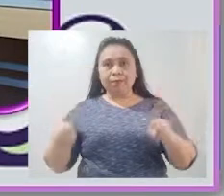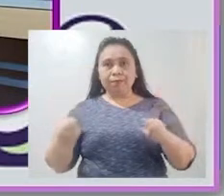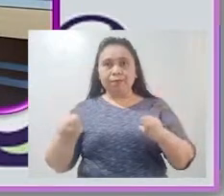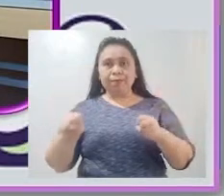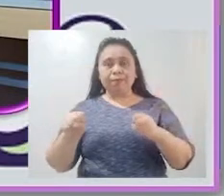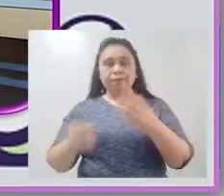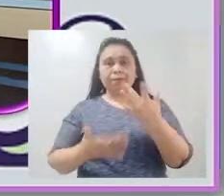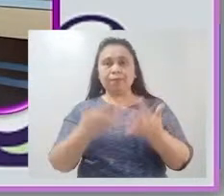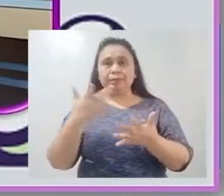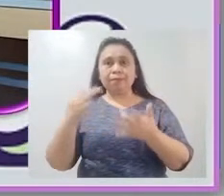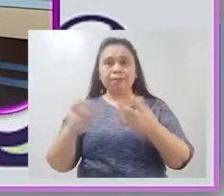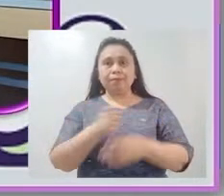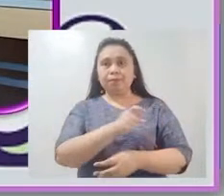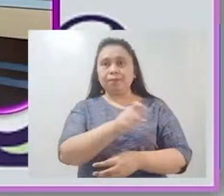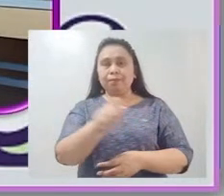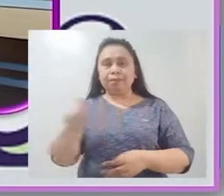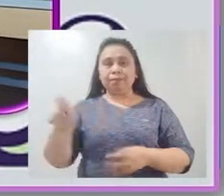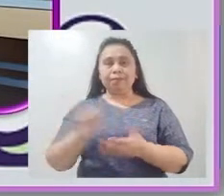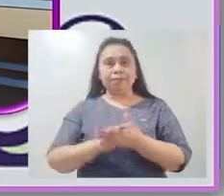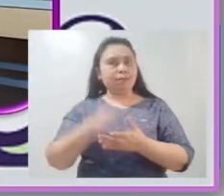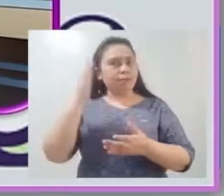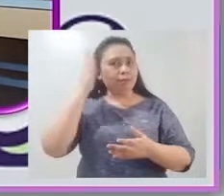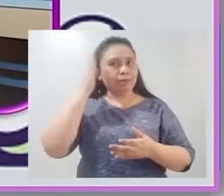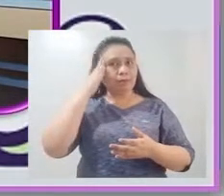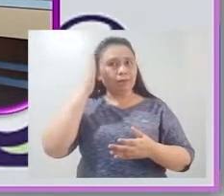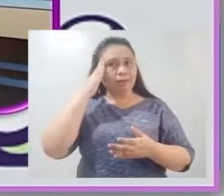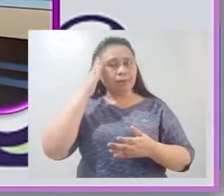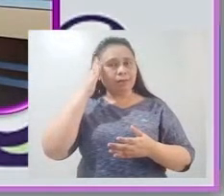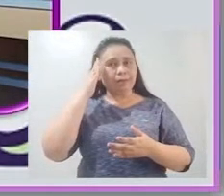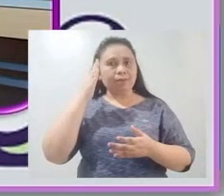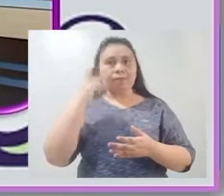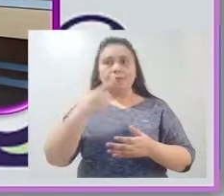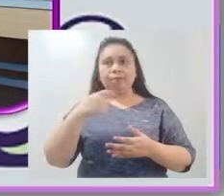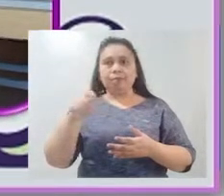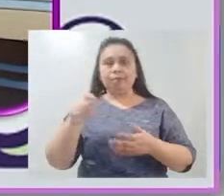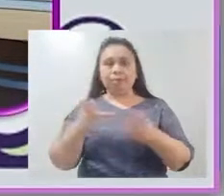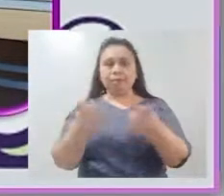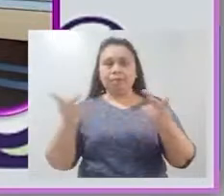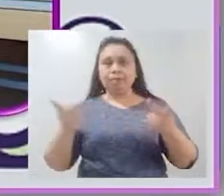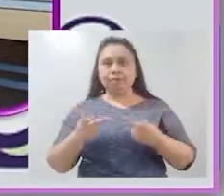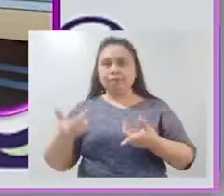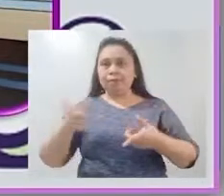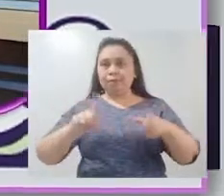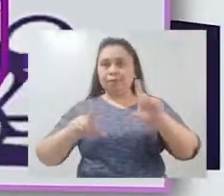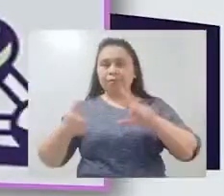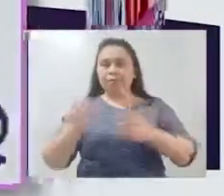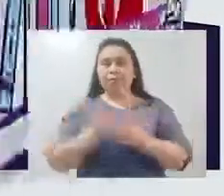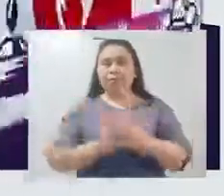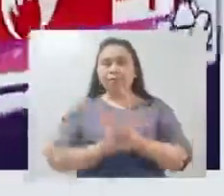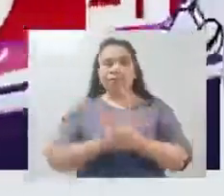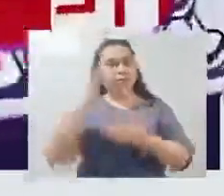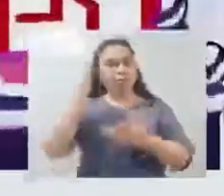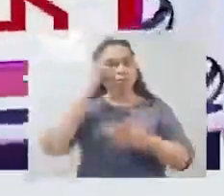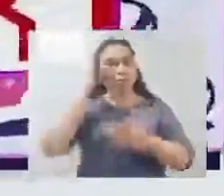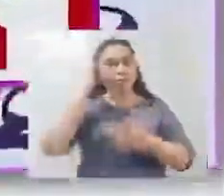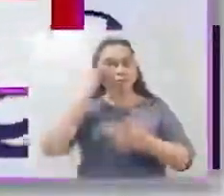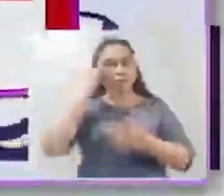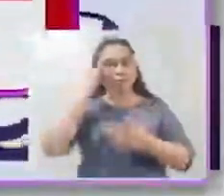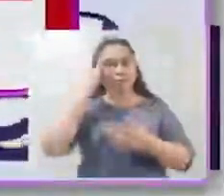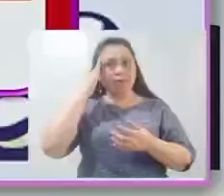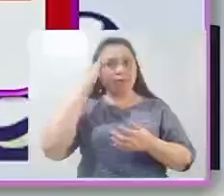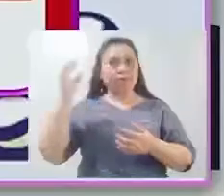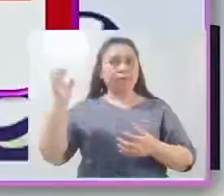fire extinguishers. Familiarize yourself with the laboratory. Number 2, know where